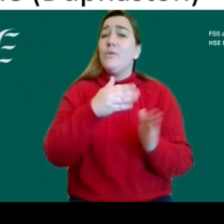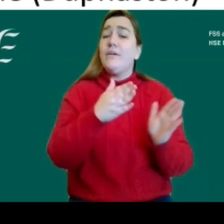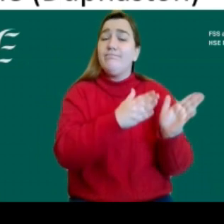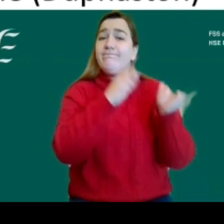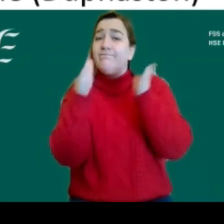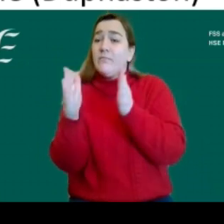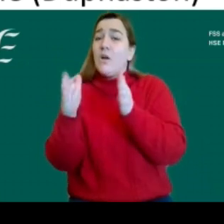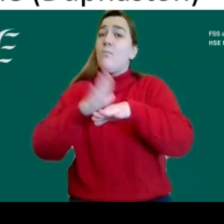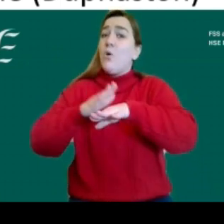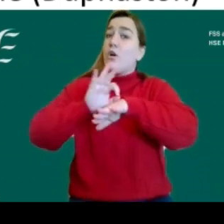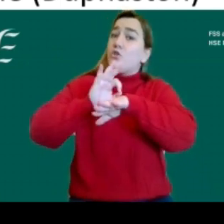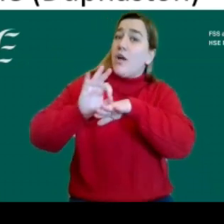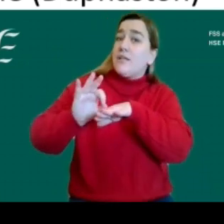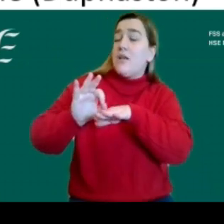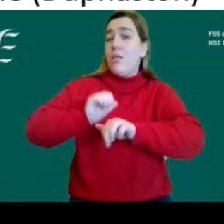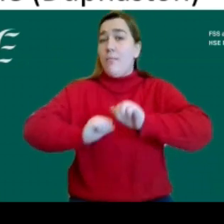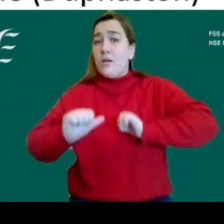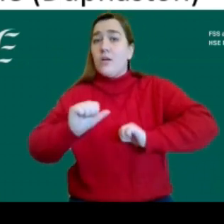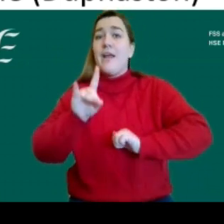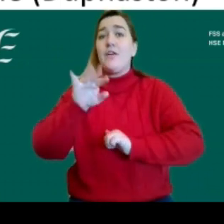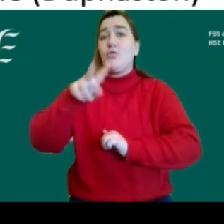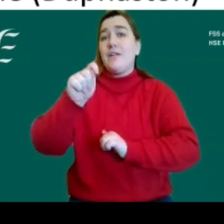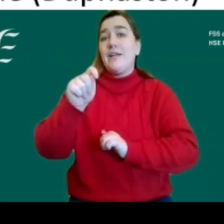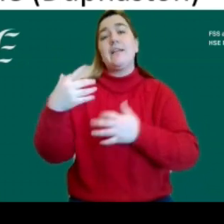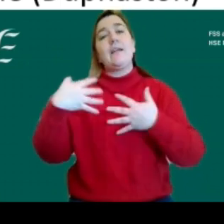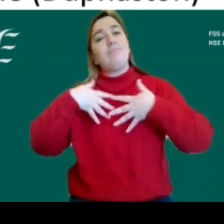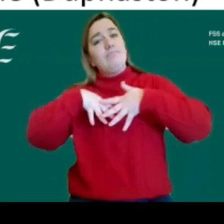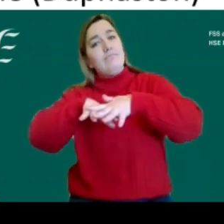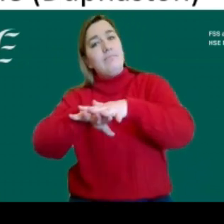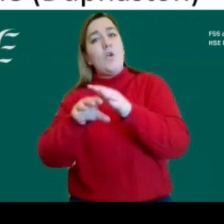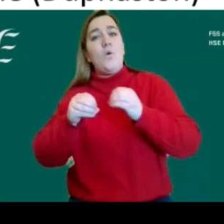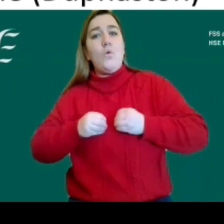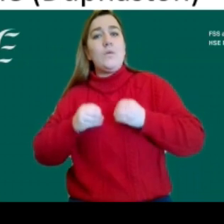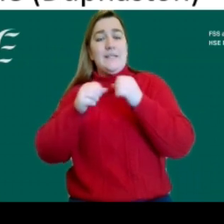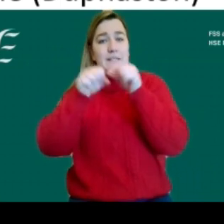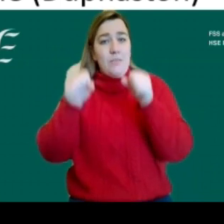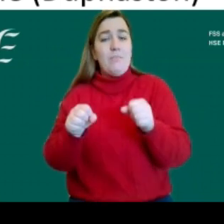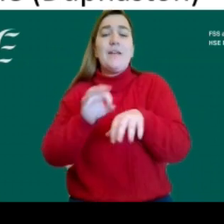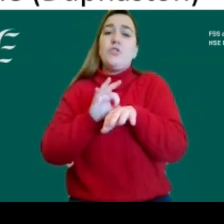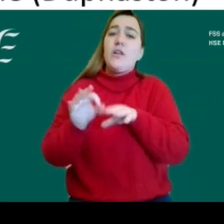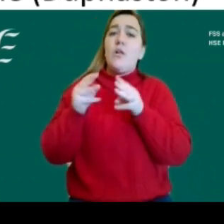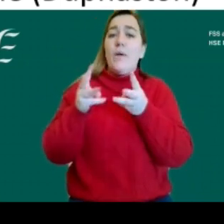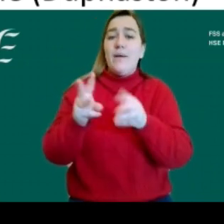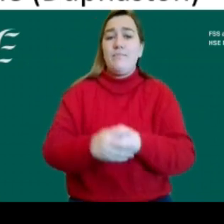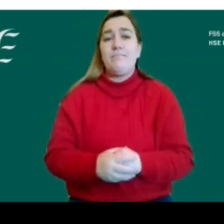gentle, modern, gentle HRT that dovetails in with your own system in a much gentler